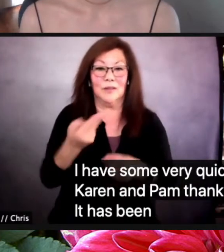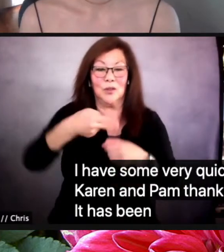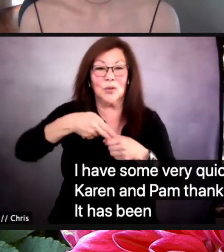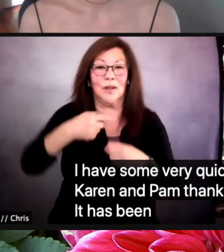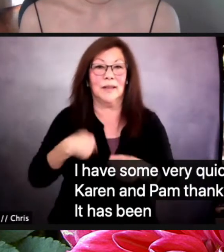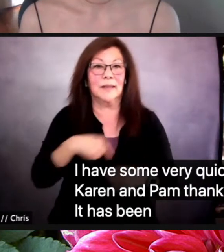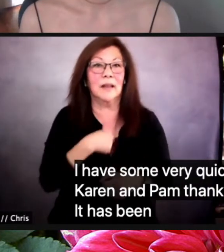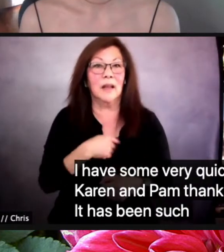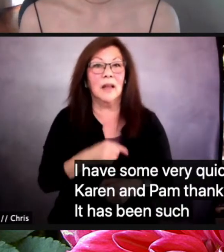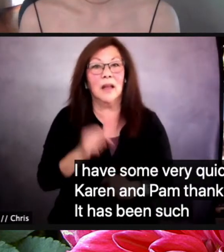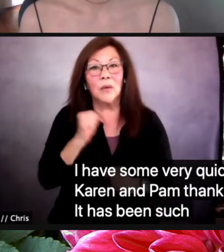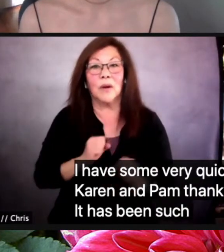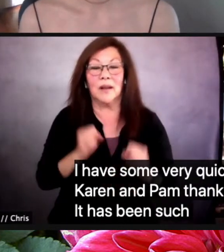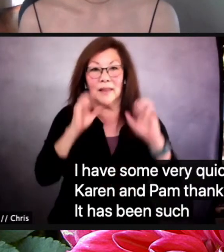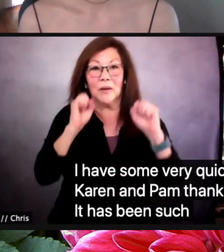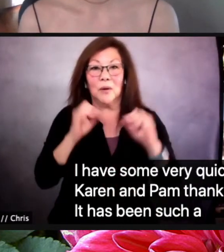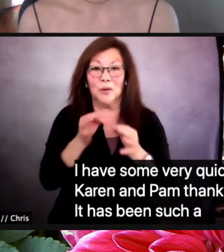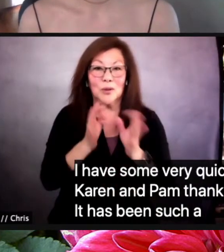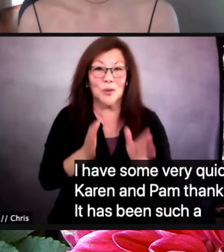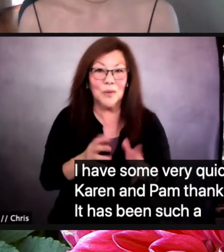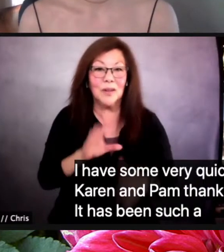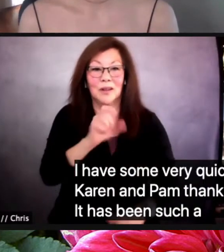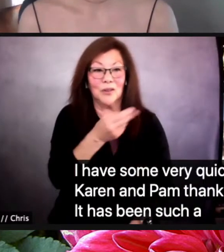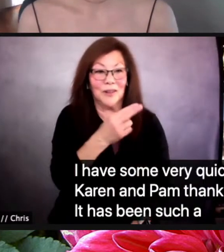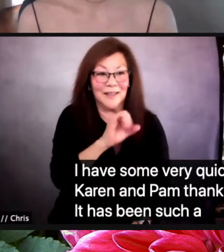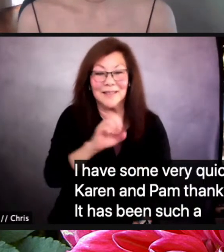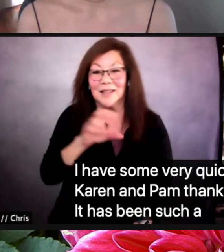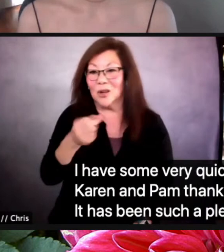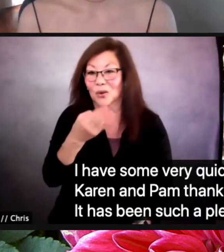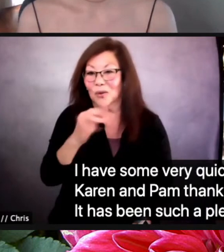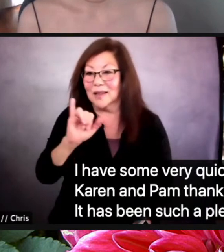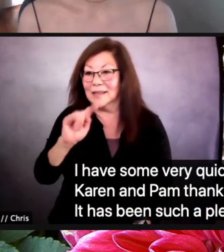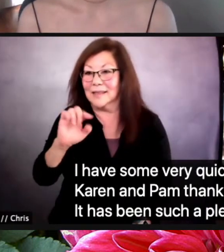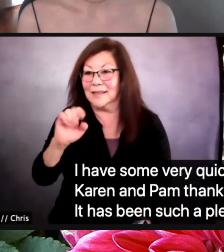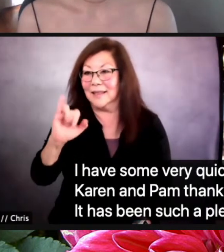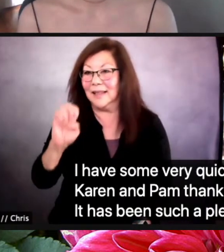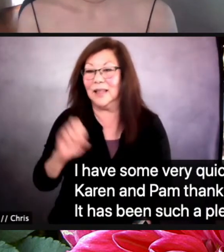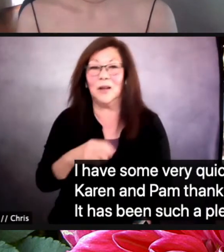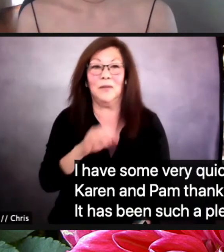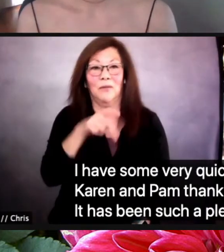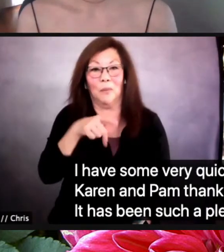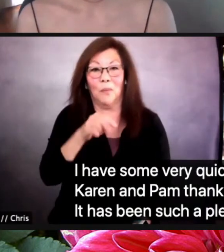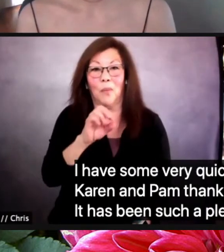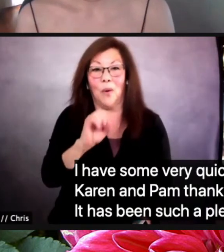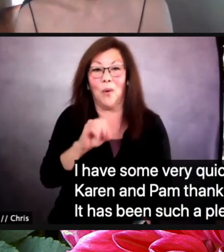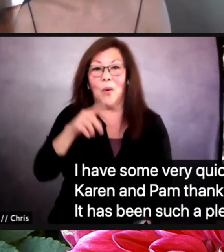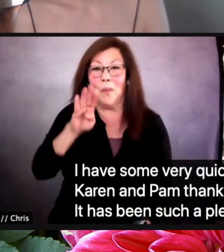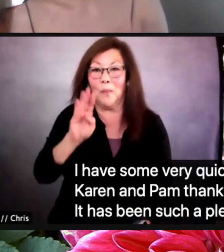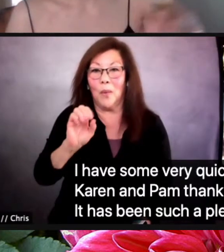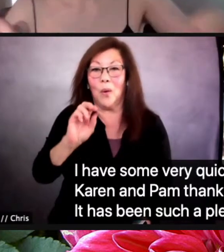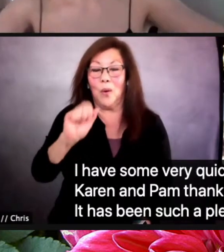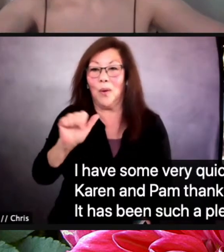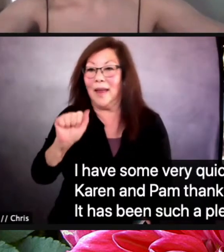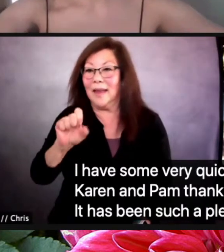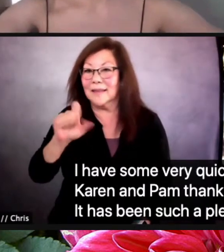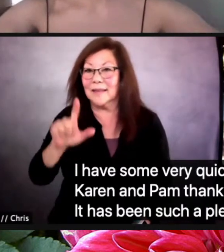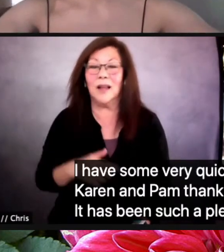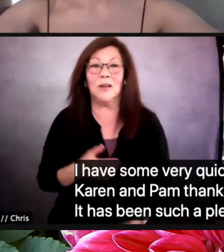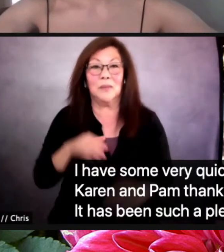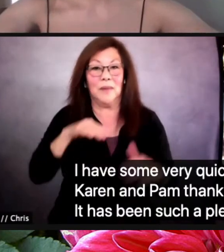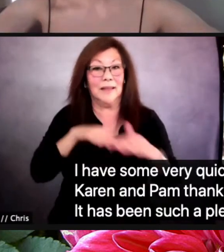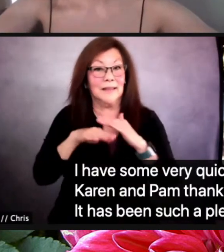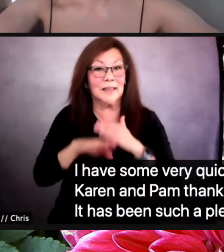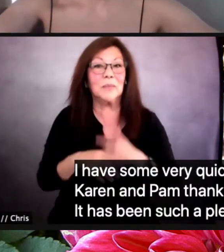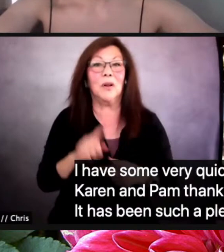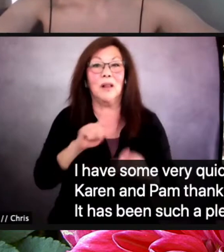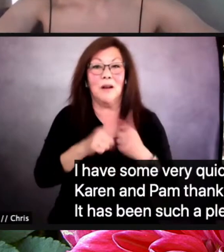thank our incredible interpreters, Chris and Christine from Pro Bono ASL, who've been helping us make this event accessible. Our friends